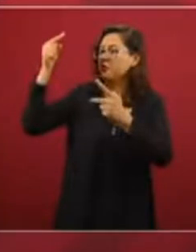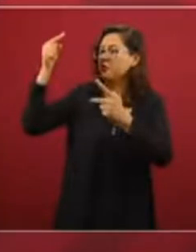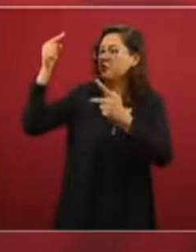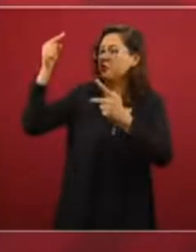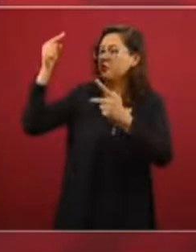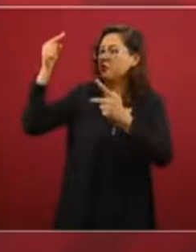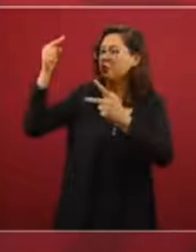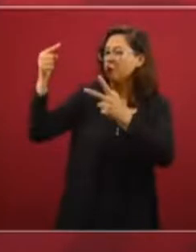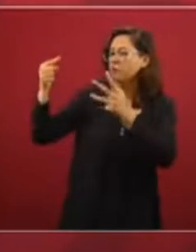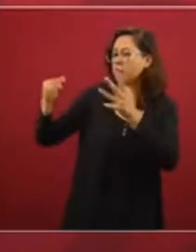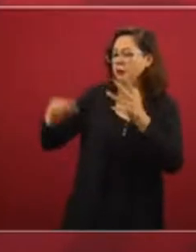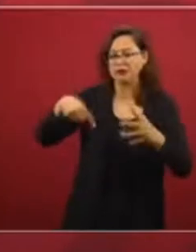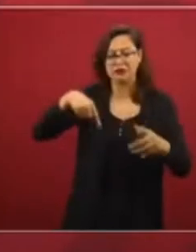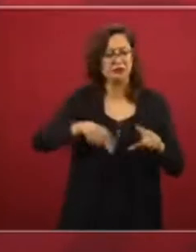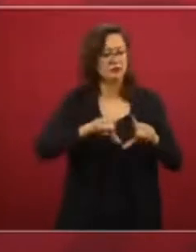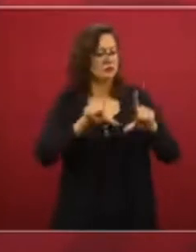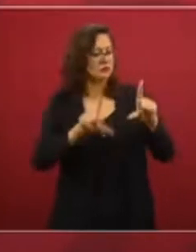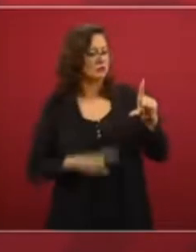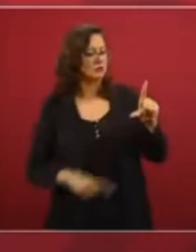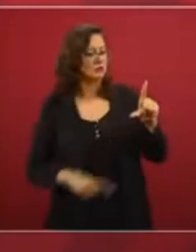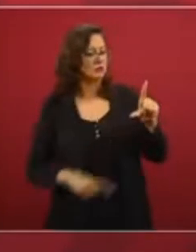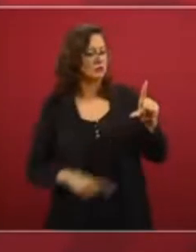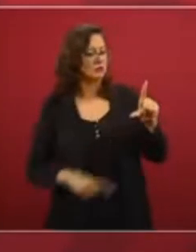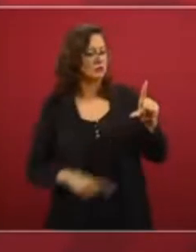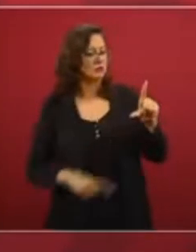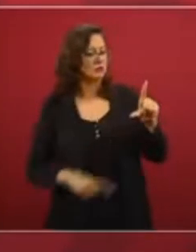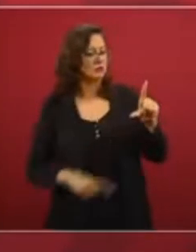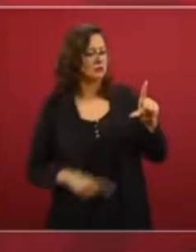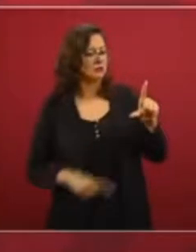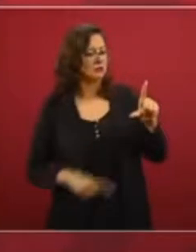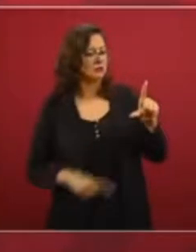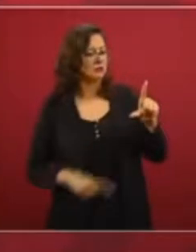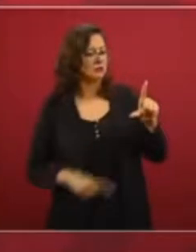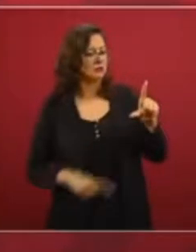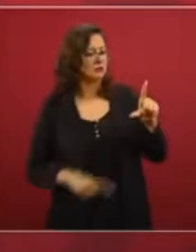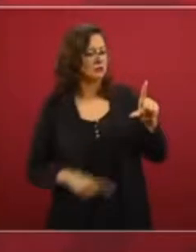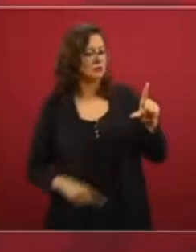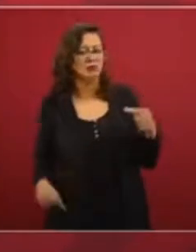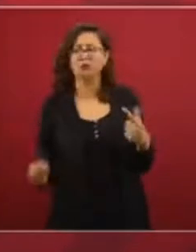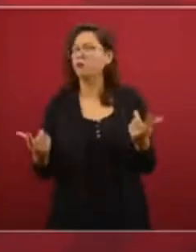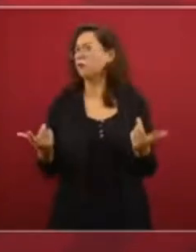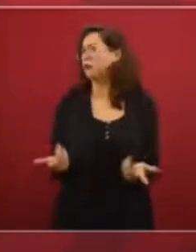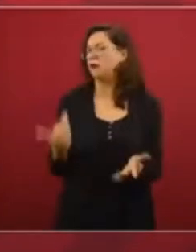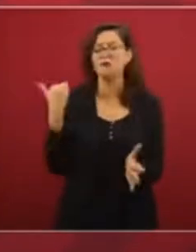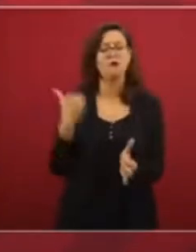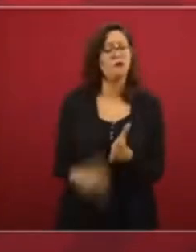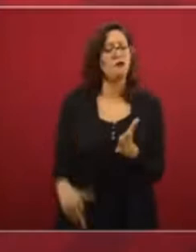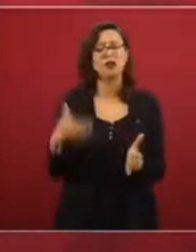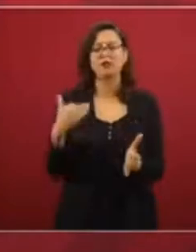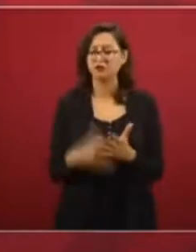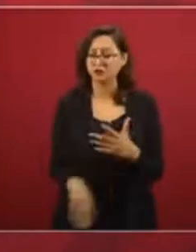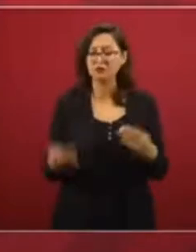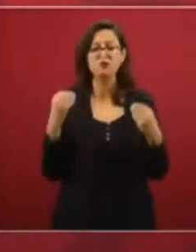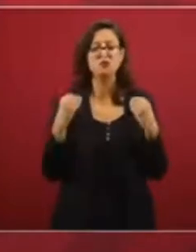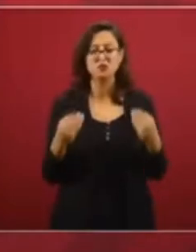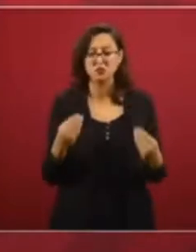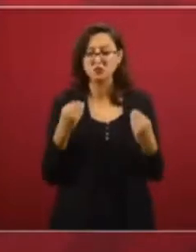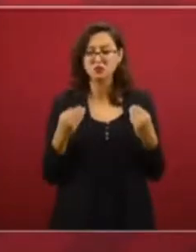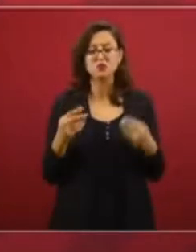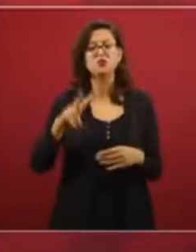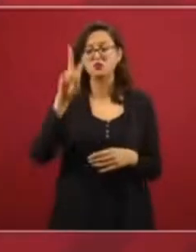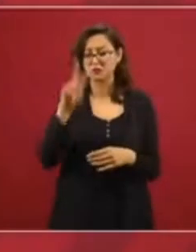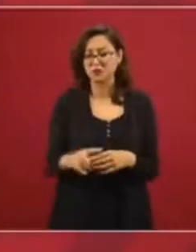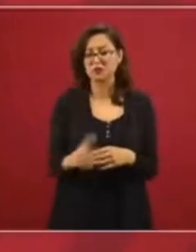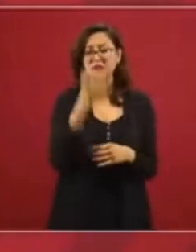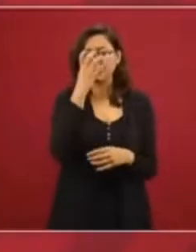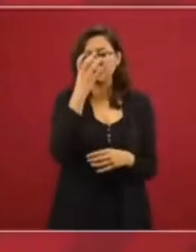stands out very much. No es discutible. It is not something you could dispute. Cuando tuvimos el